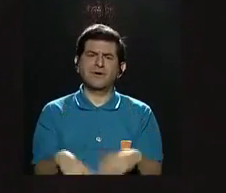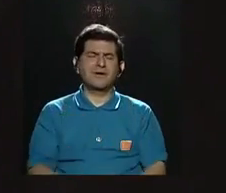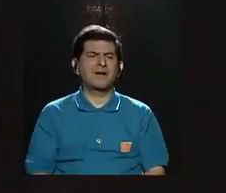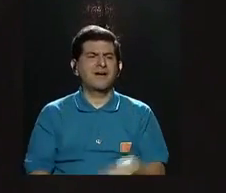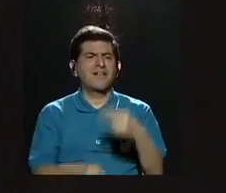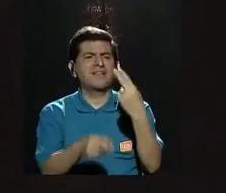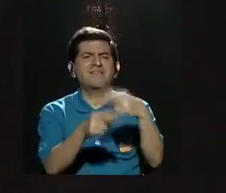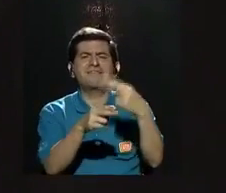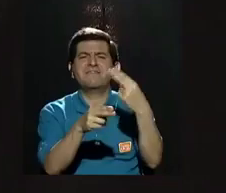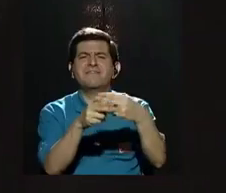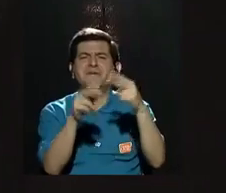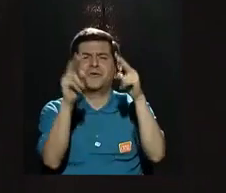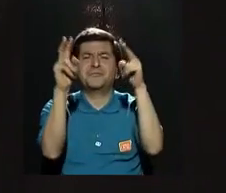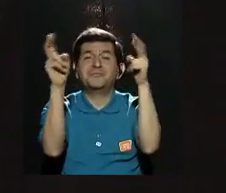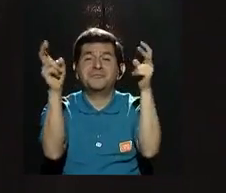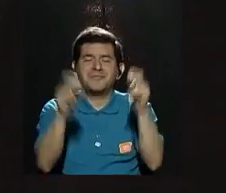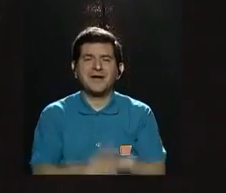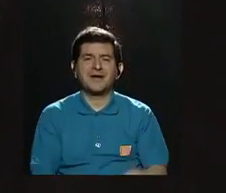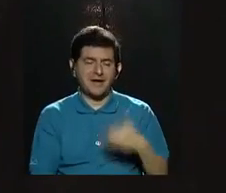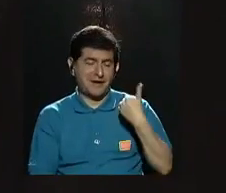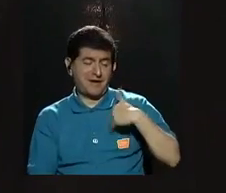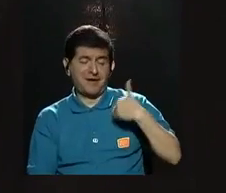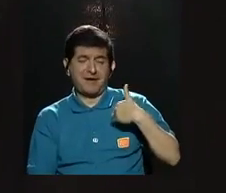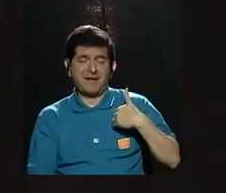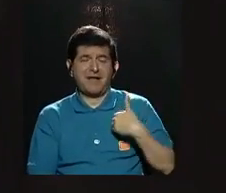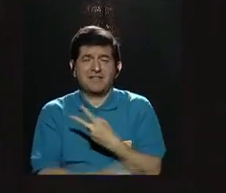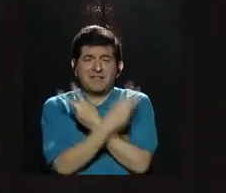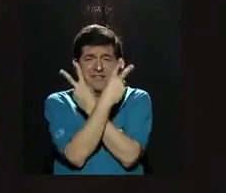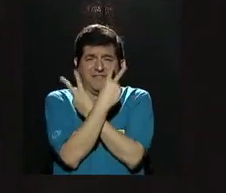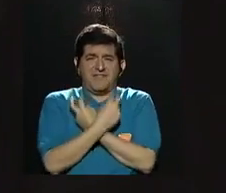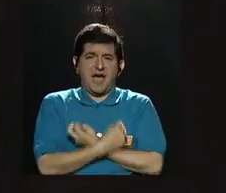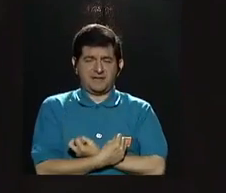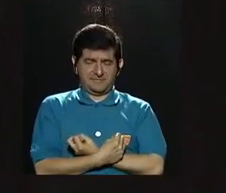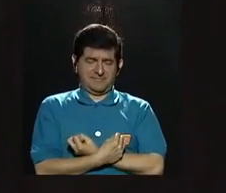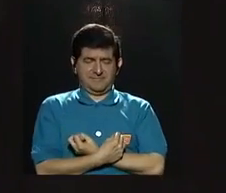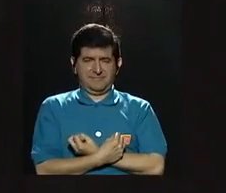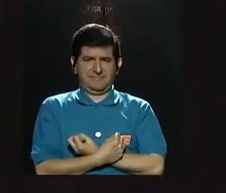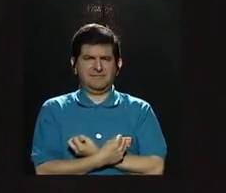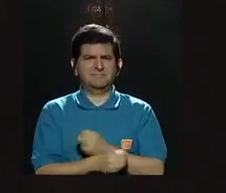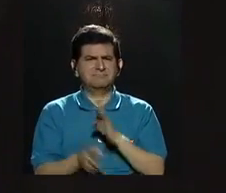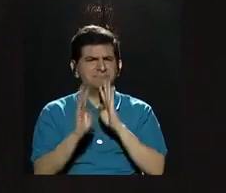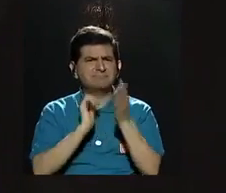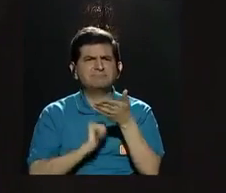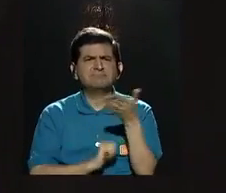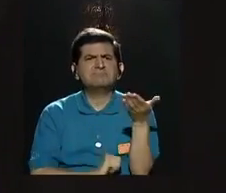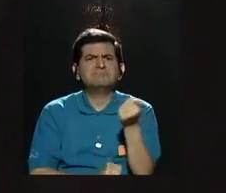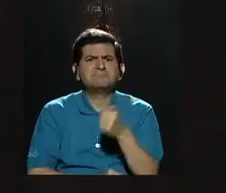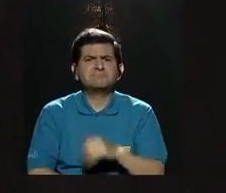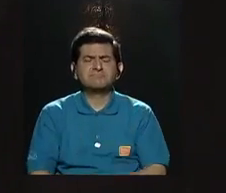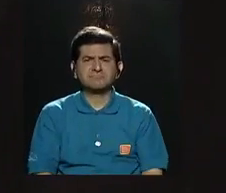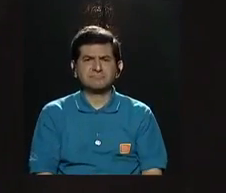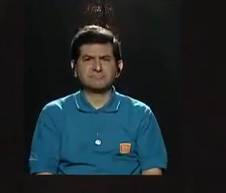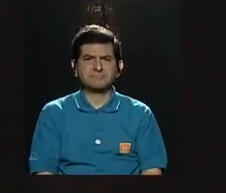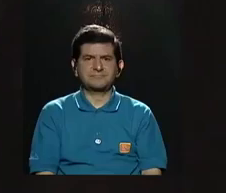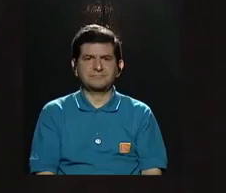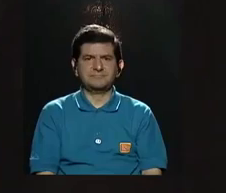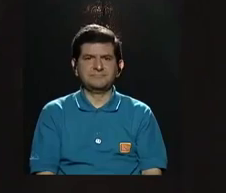toxic masculinity? And we're talking about this ideologically